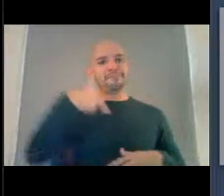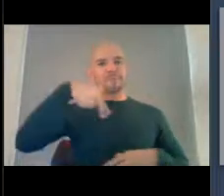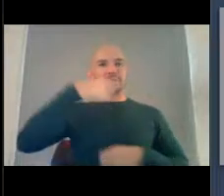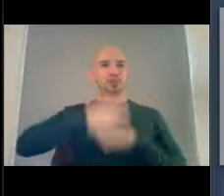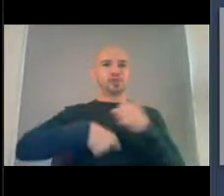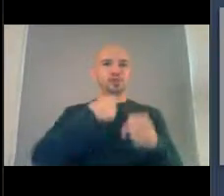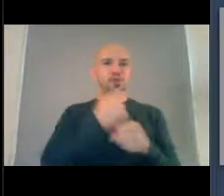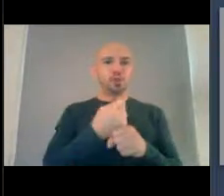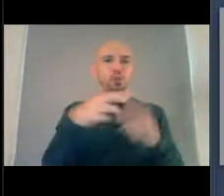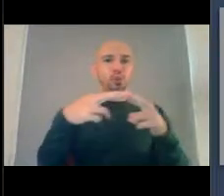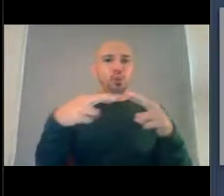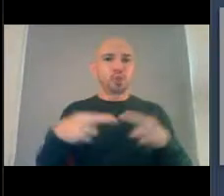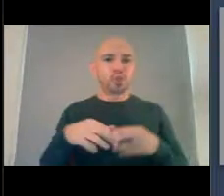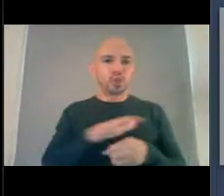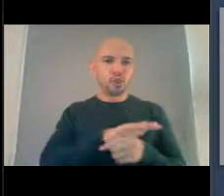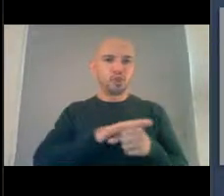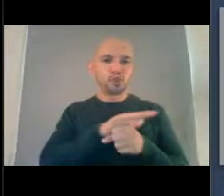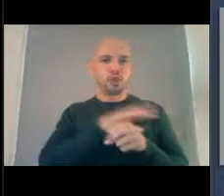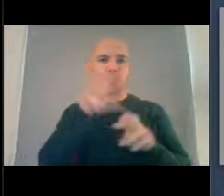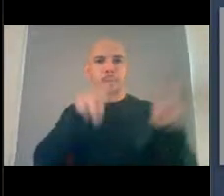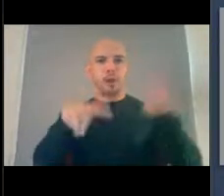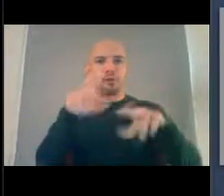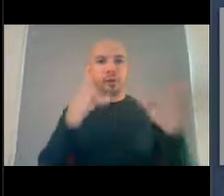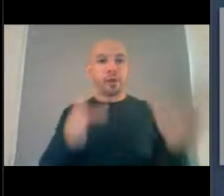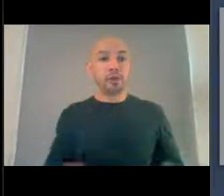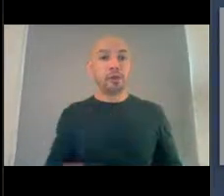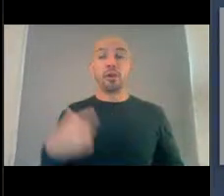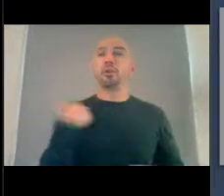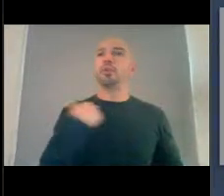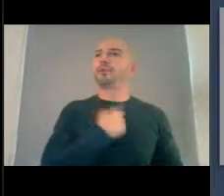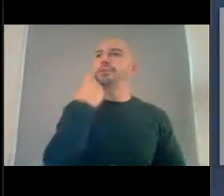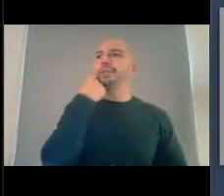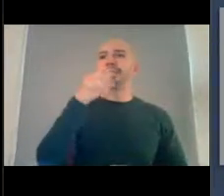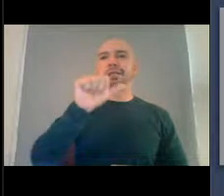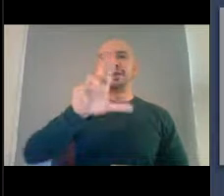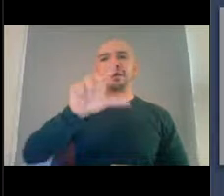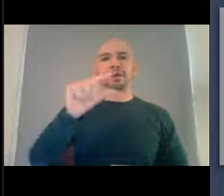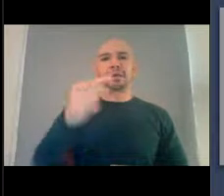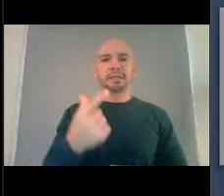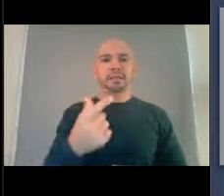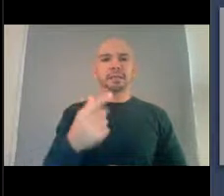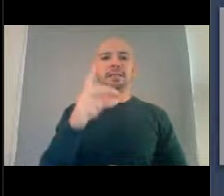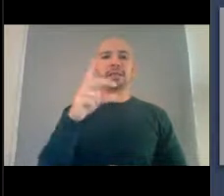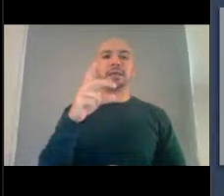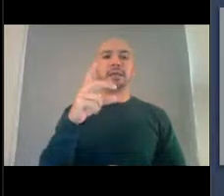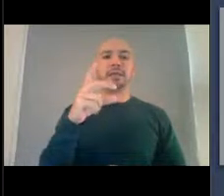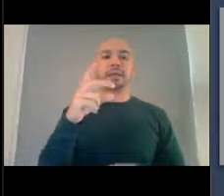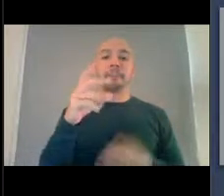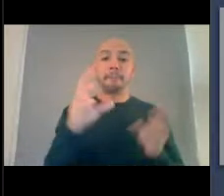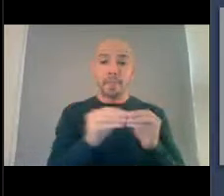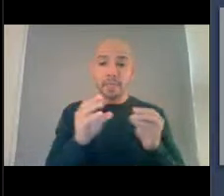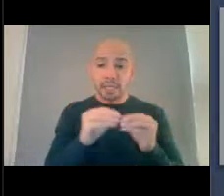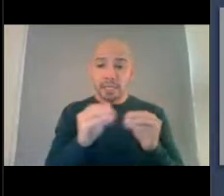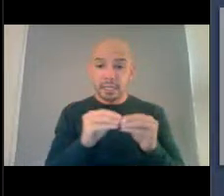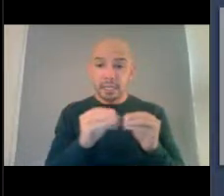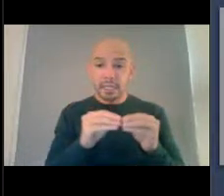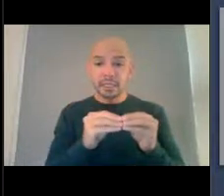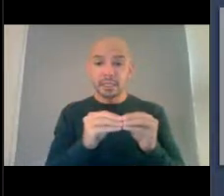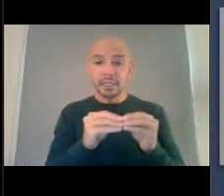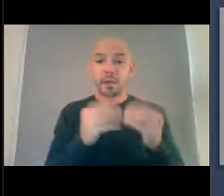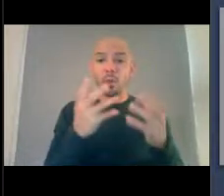moderator uh so we had our august rtpa meeting earlier this morning and i wanted to share uh what the discussion was about